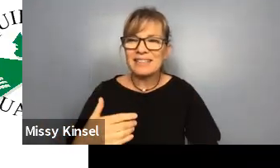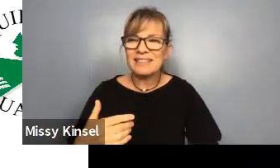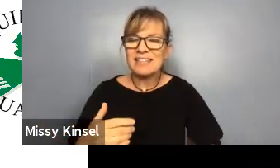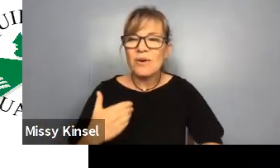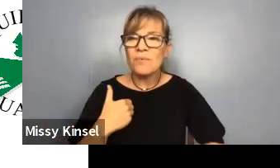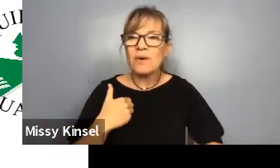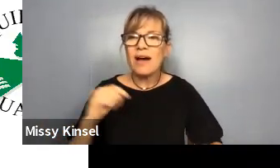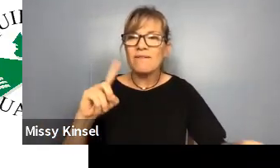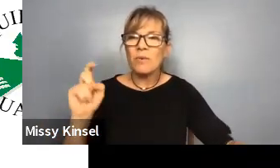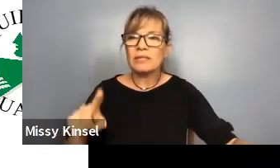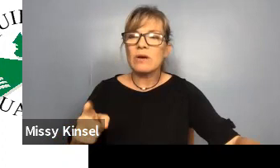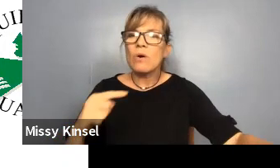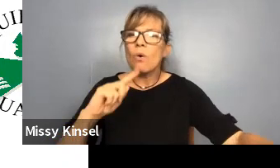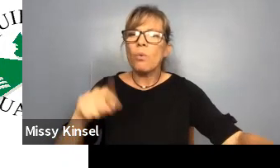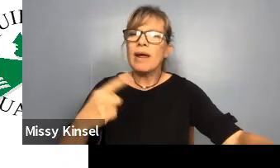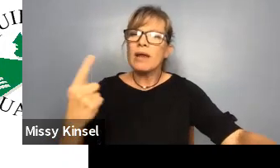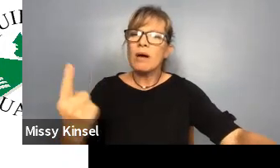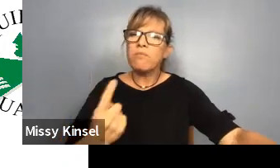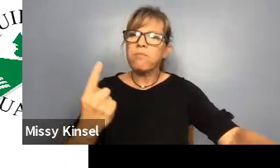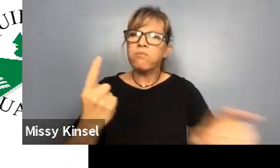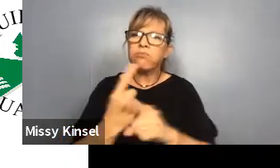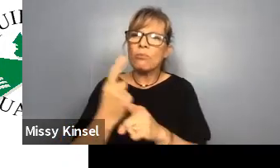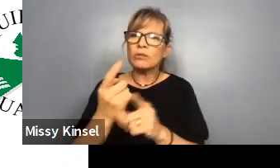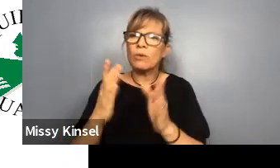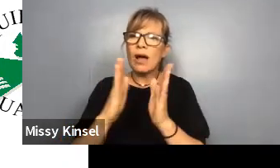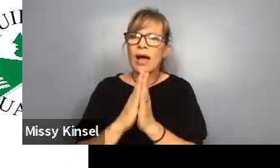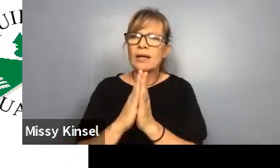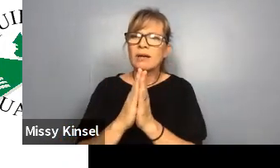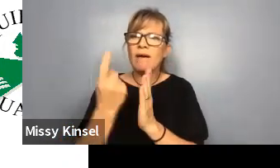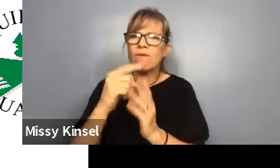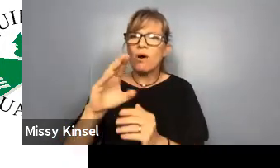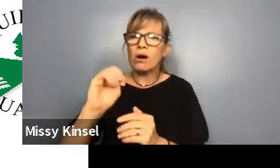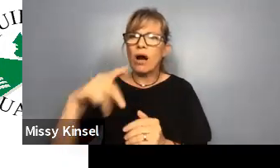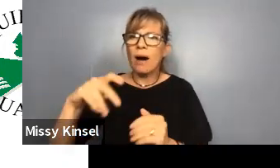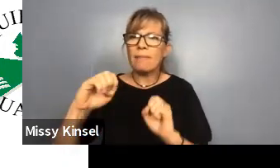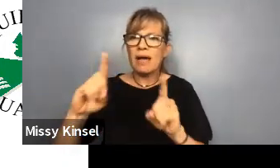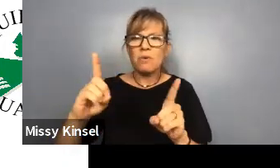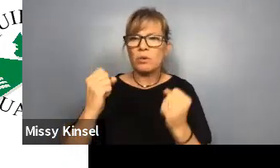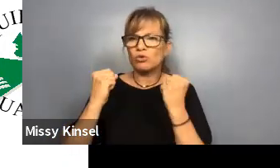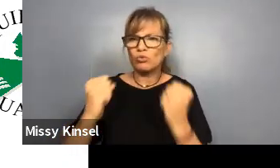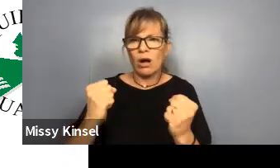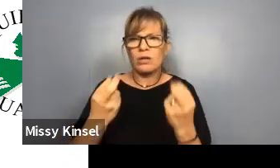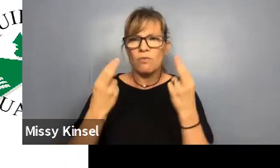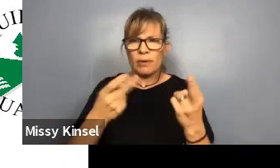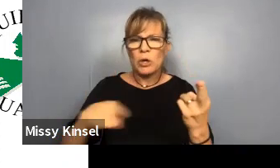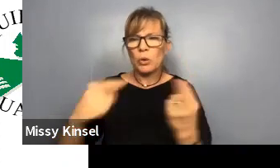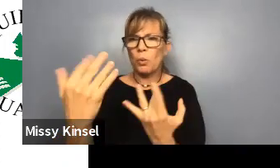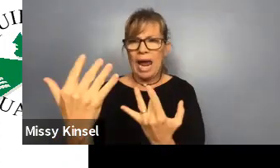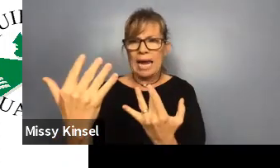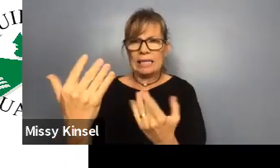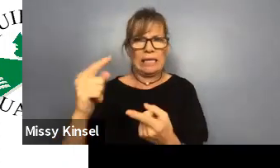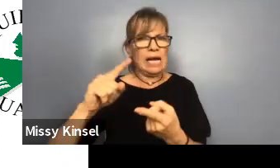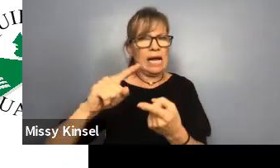got a question, when is it appropriate to ask for comp ed? We strongly recommend that you wait